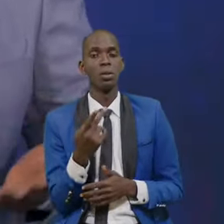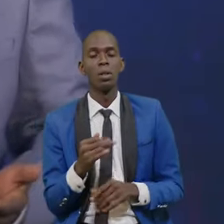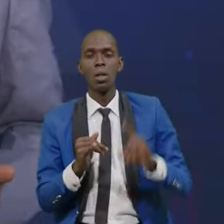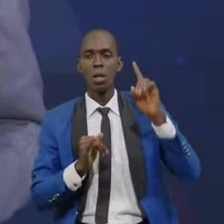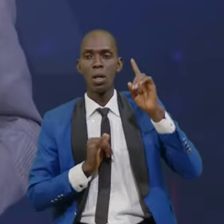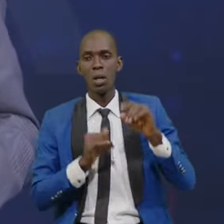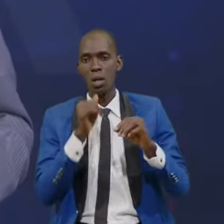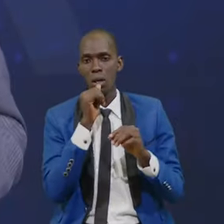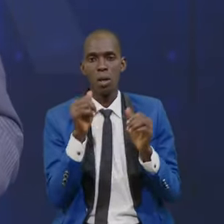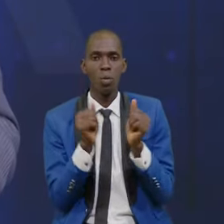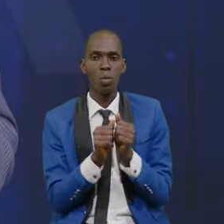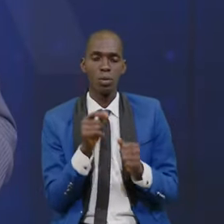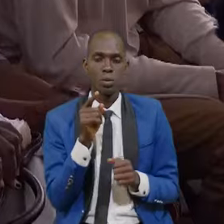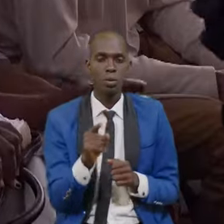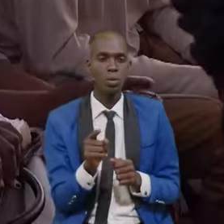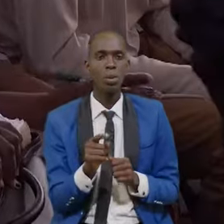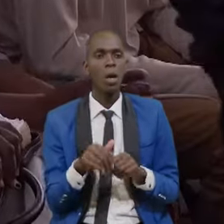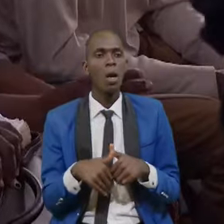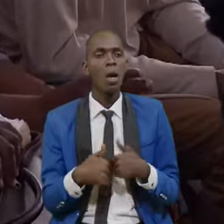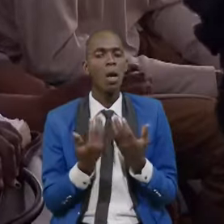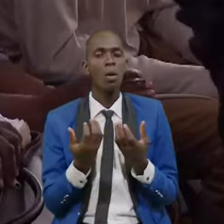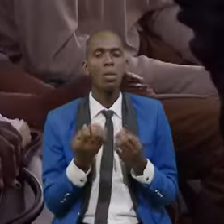with you, how often?